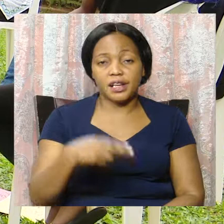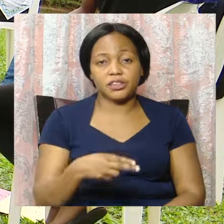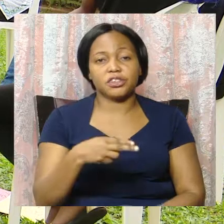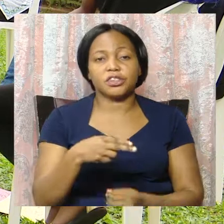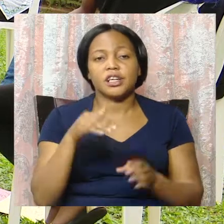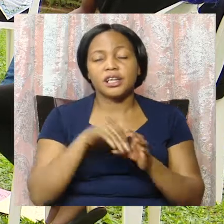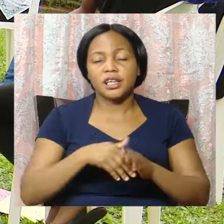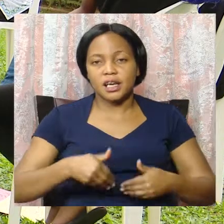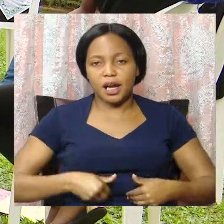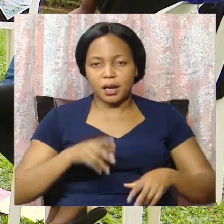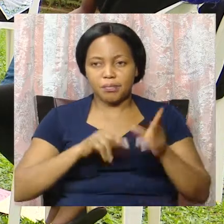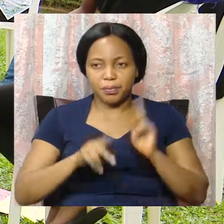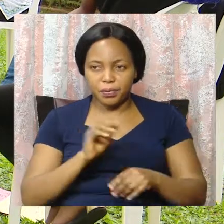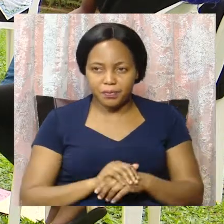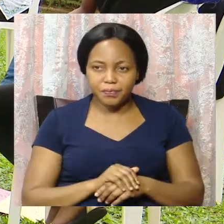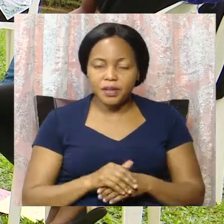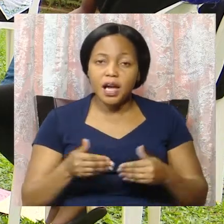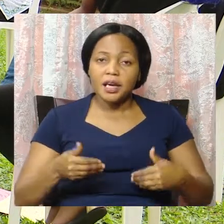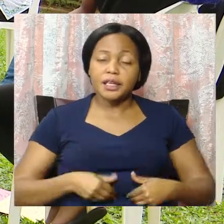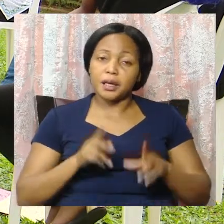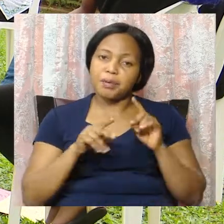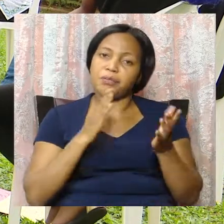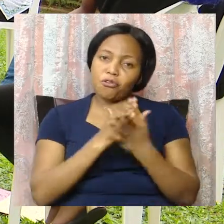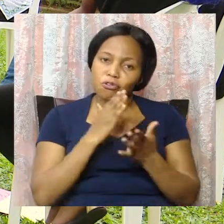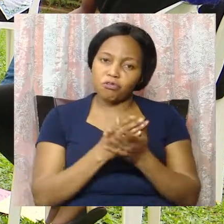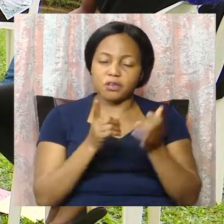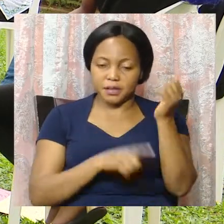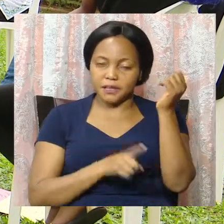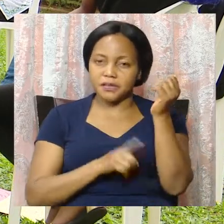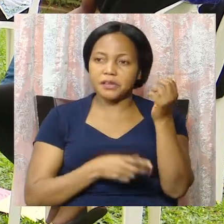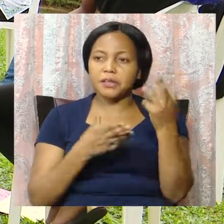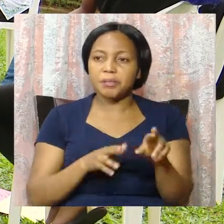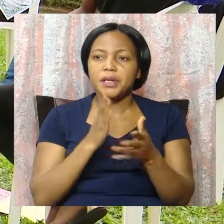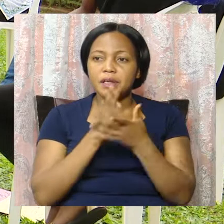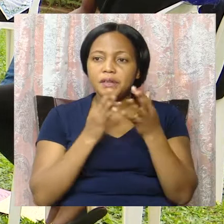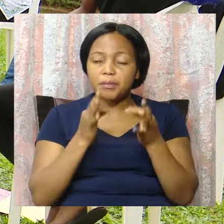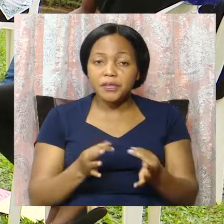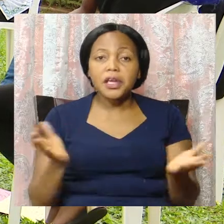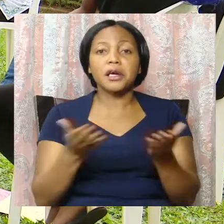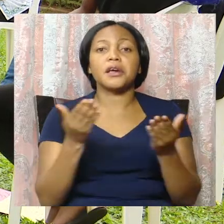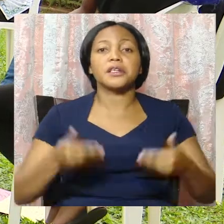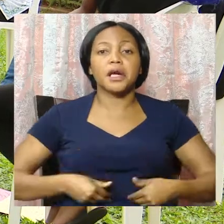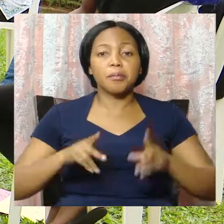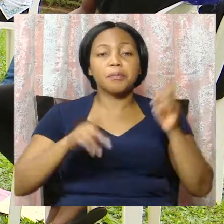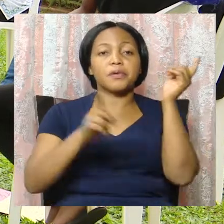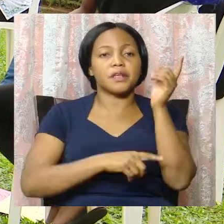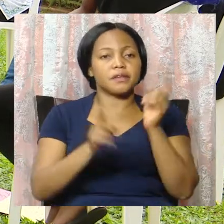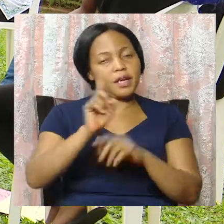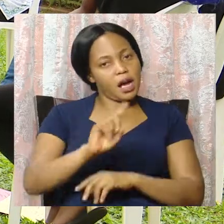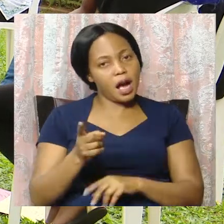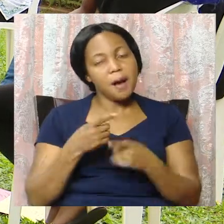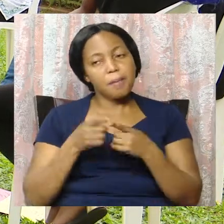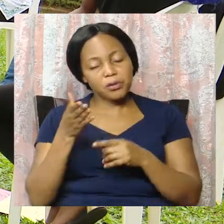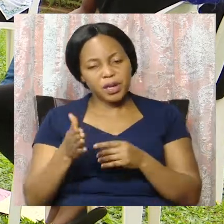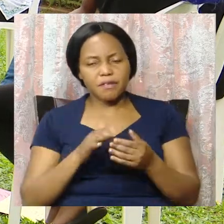and reproductive health in the young people. There are young people who are sexually active. It's not something that we encourage young people to do, but